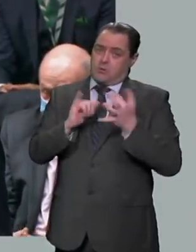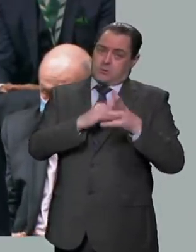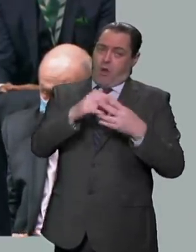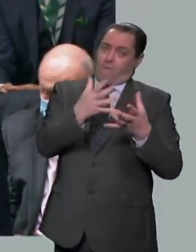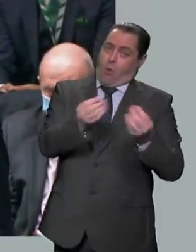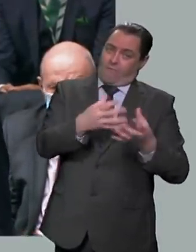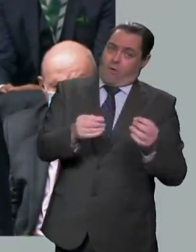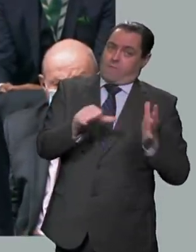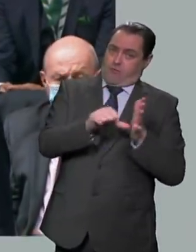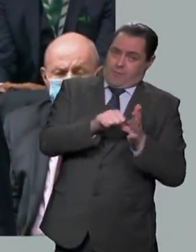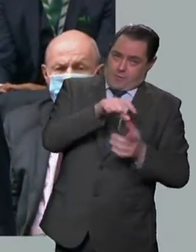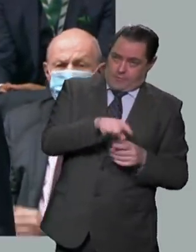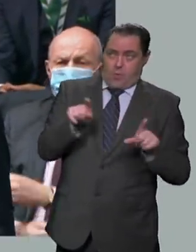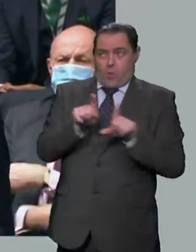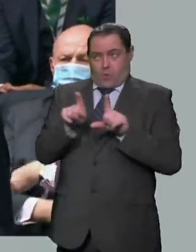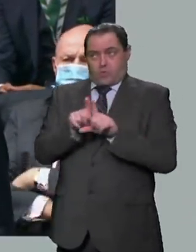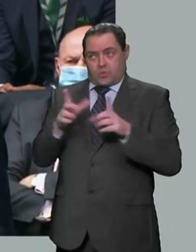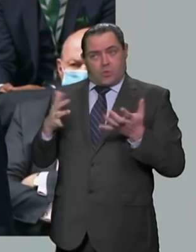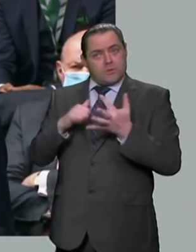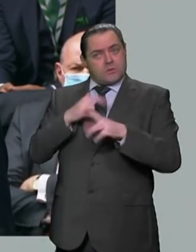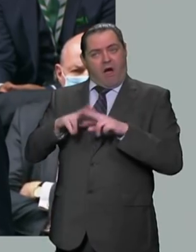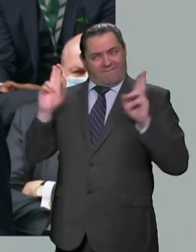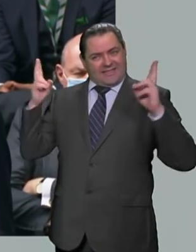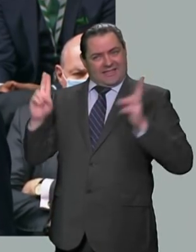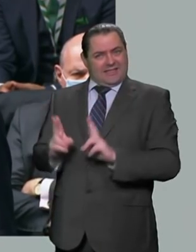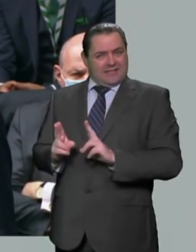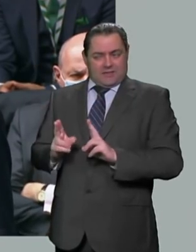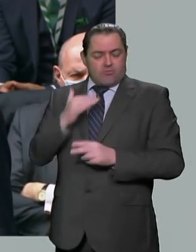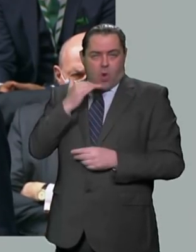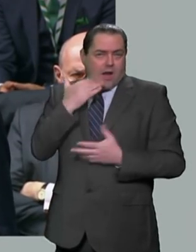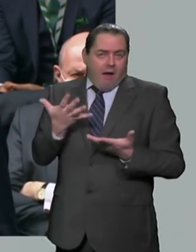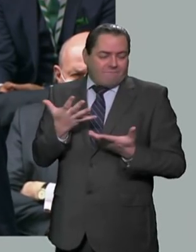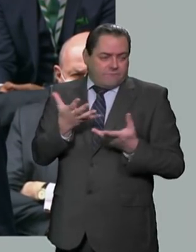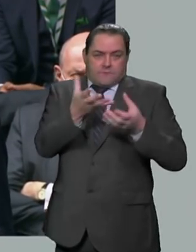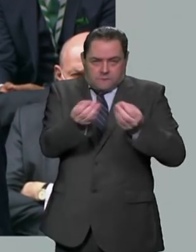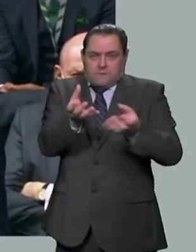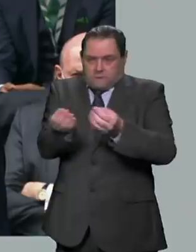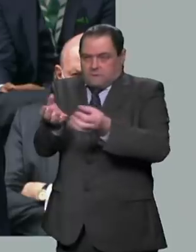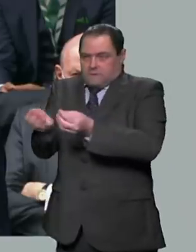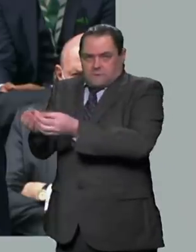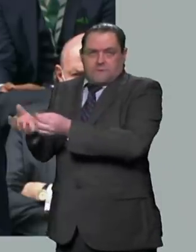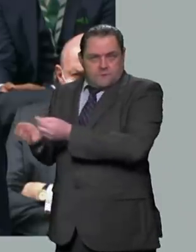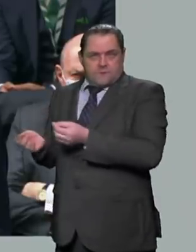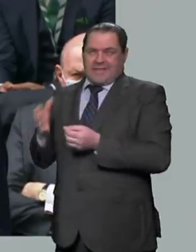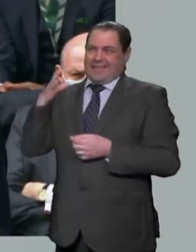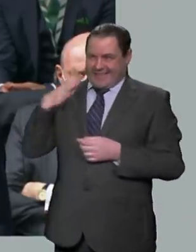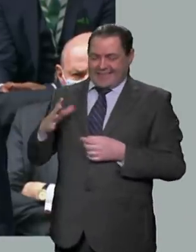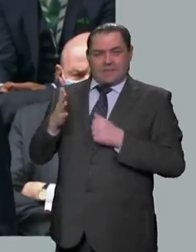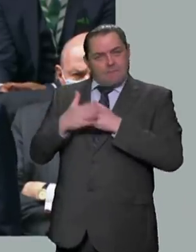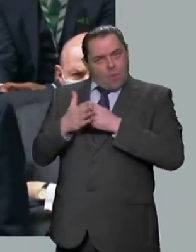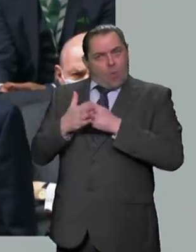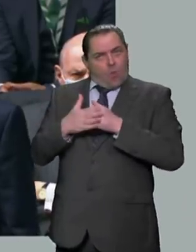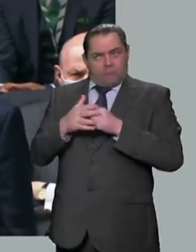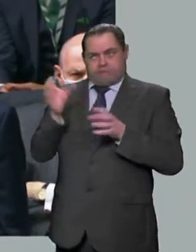absences, but permanent and dangerous staffing shortfalls in nearly every specialty? And will he end the